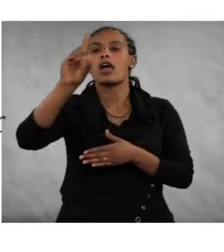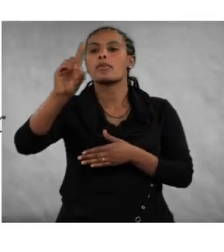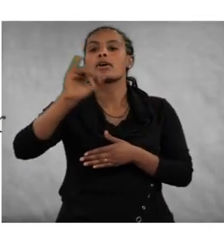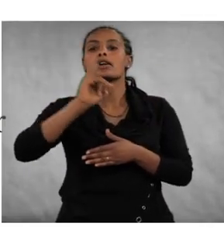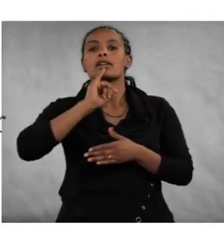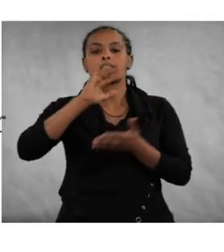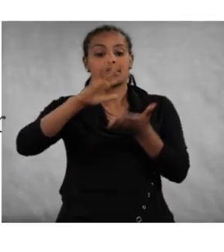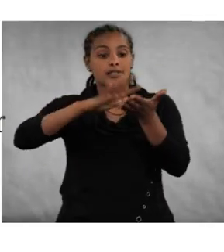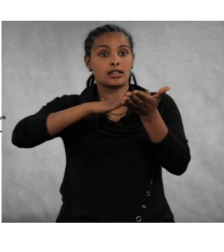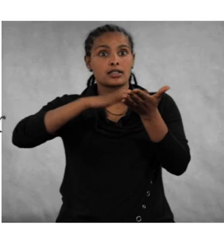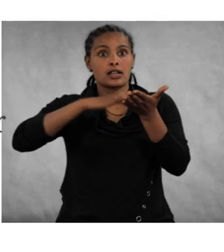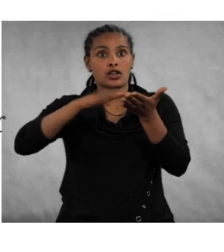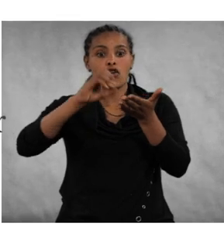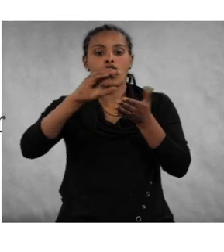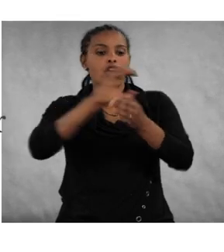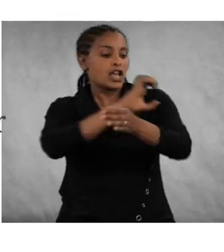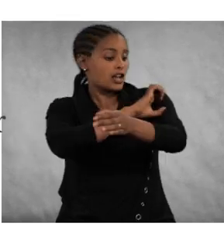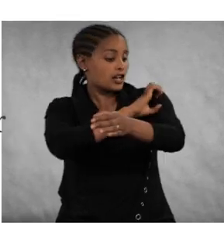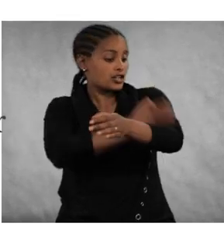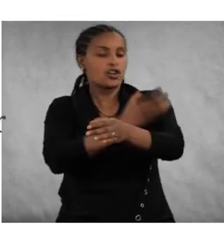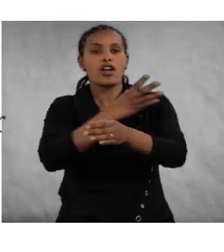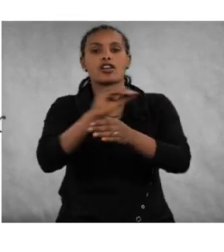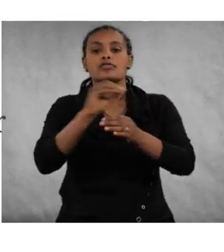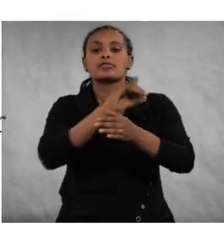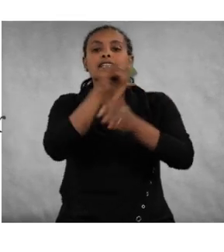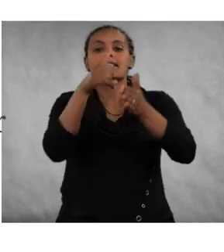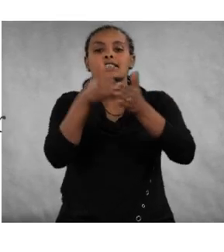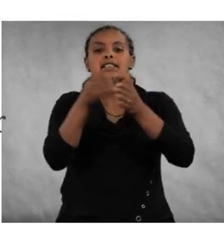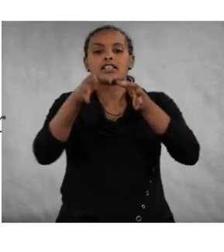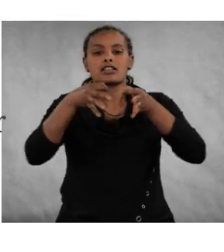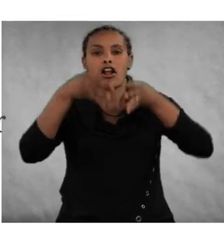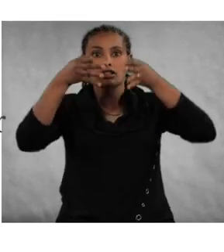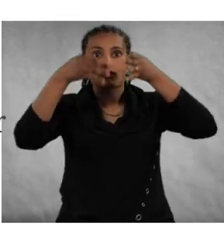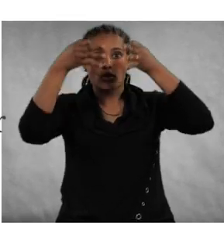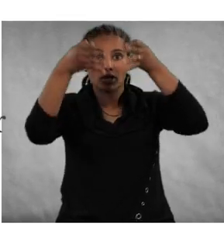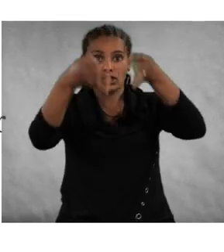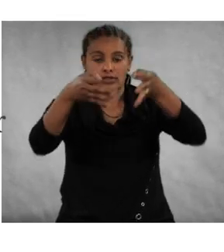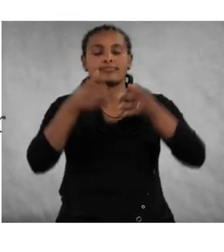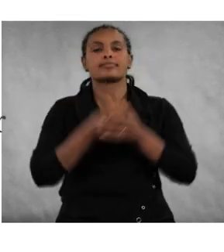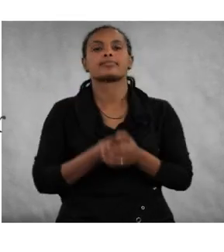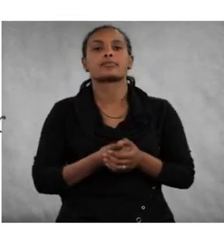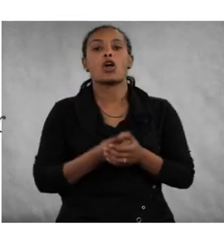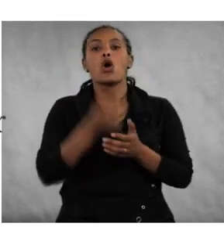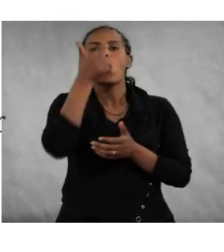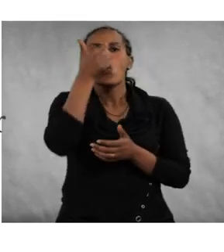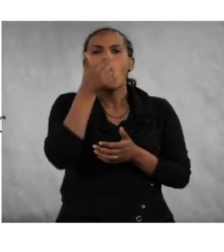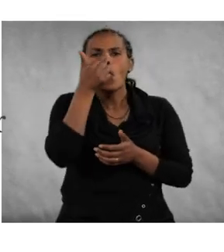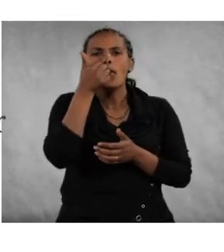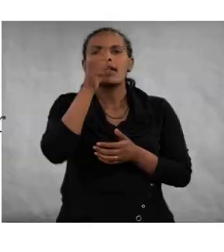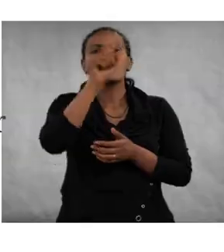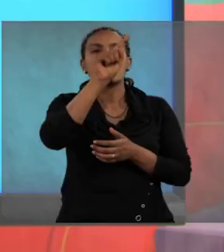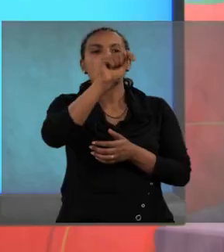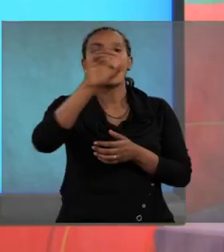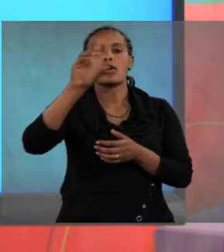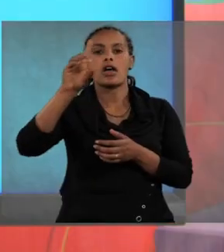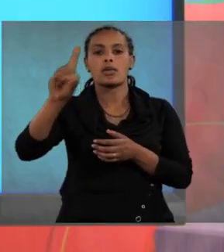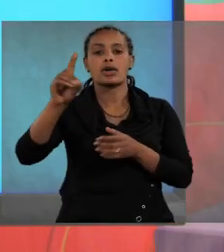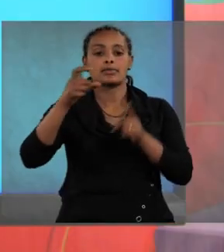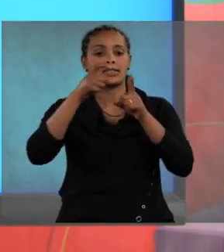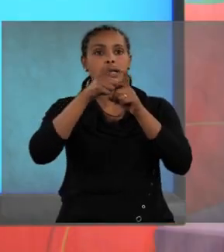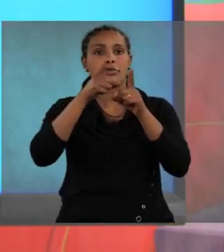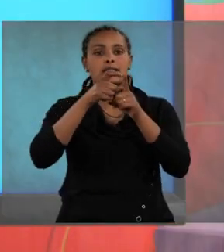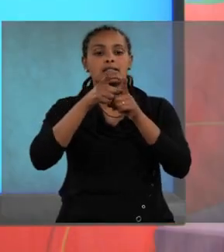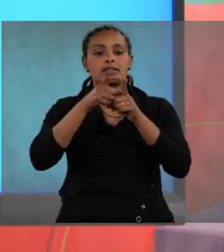is the study of energy and its transformation. Common thermodynamic